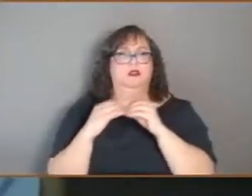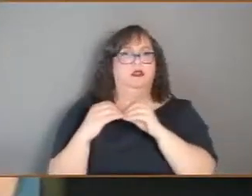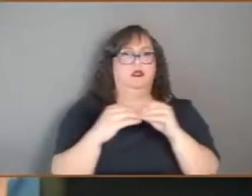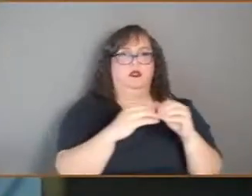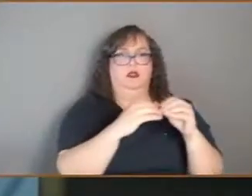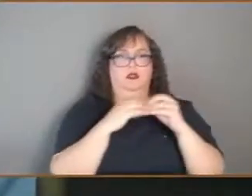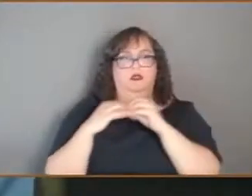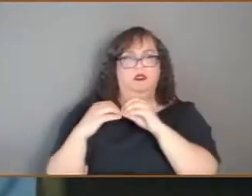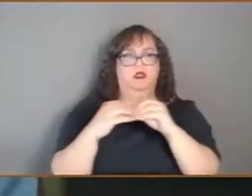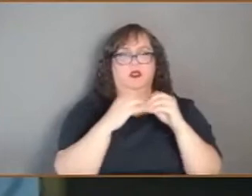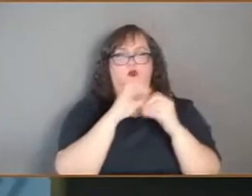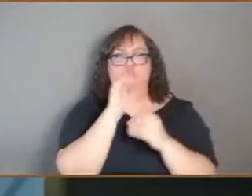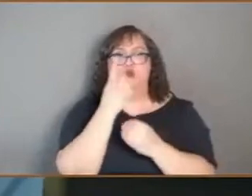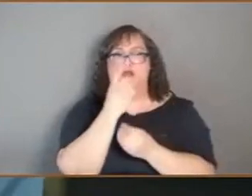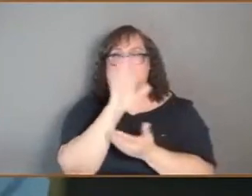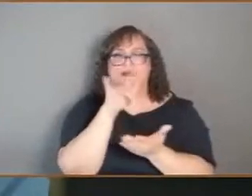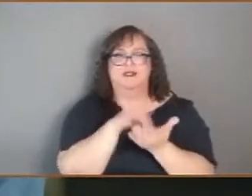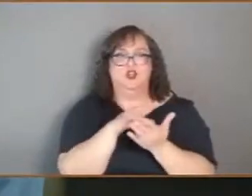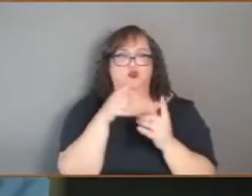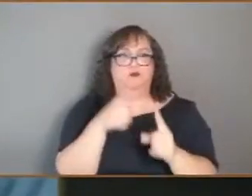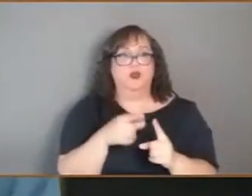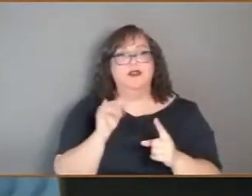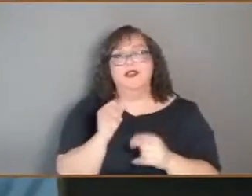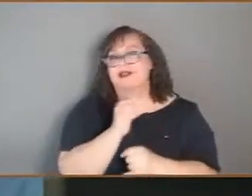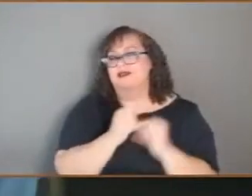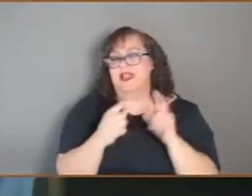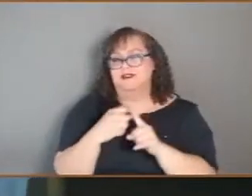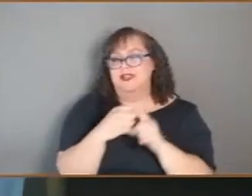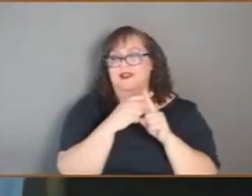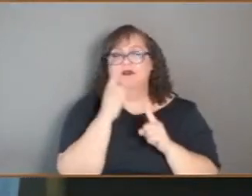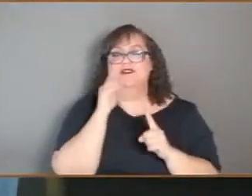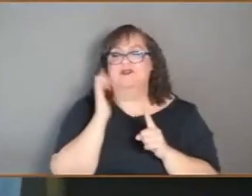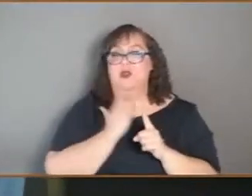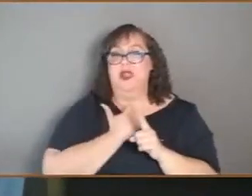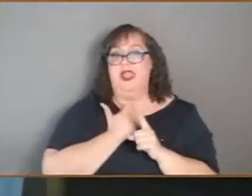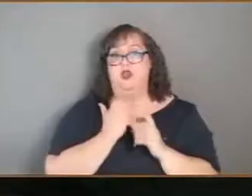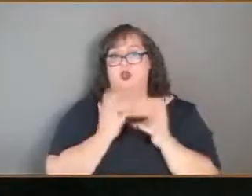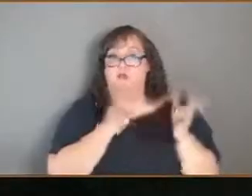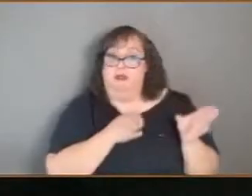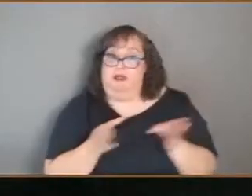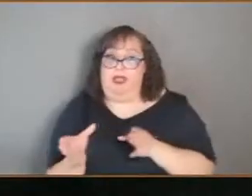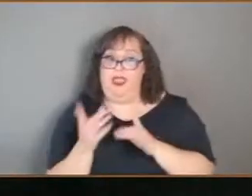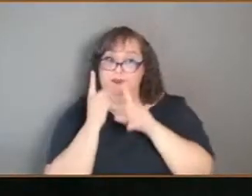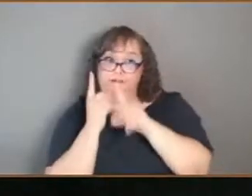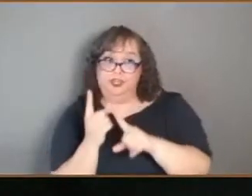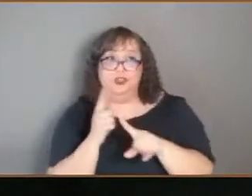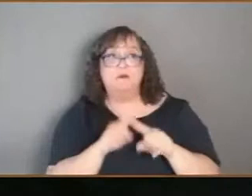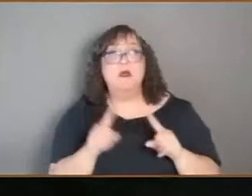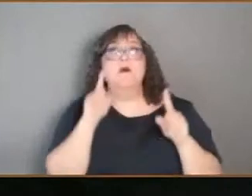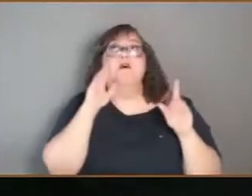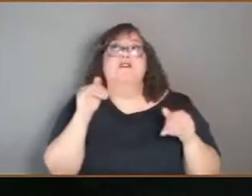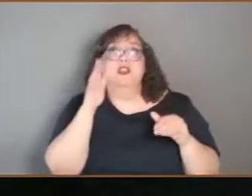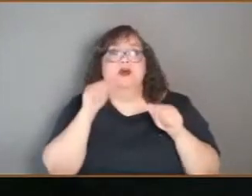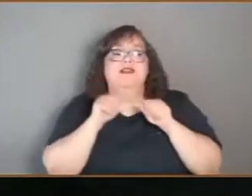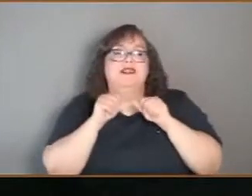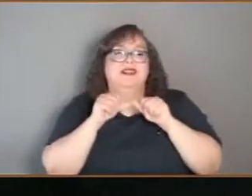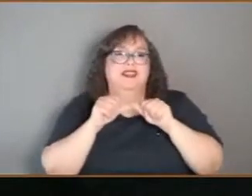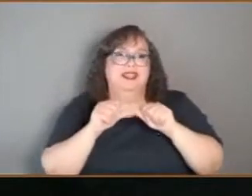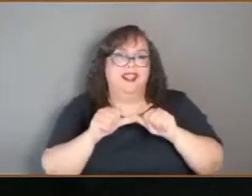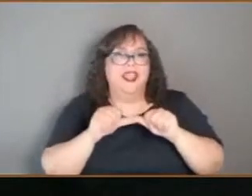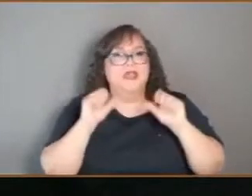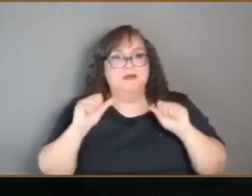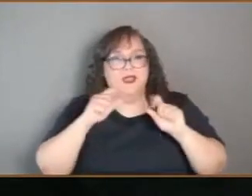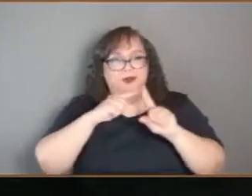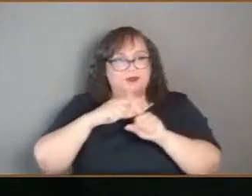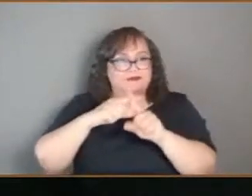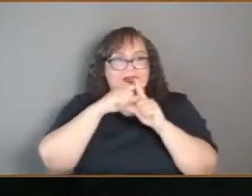And those will be the last targets of the nominal mission. But like Will said, fingers crossed, we'll be doing this for a while yet. Yeah, I mean, it's such a complex trajectory, and I think